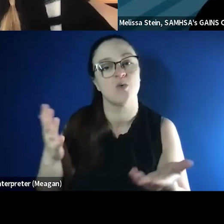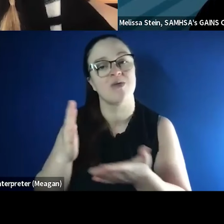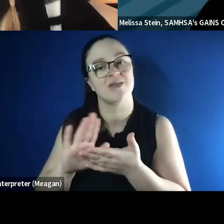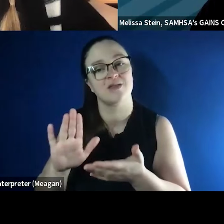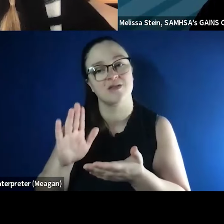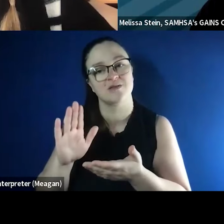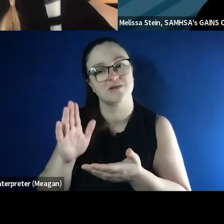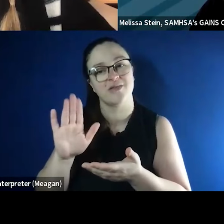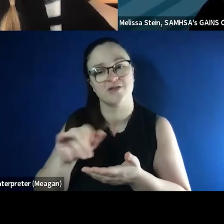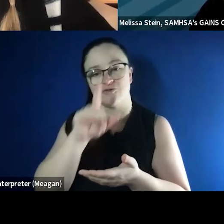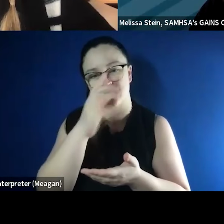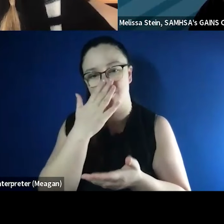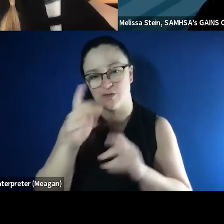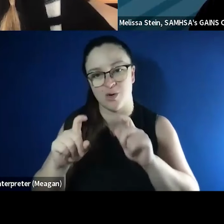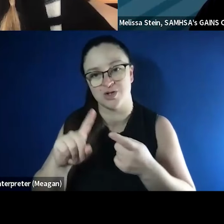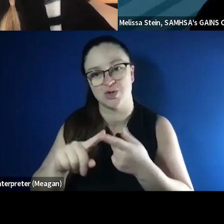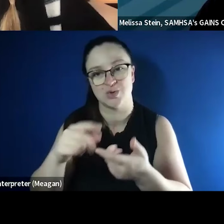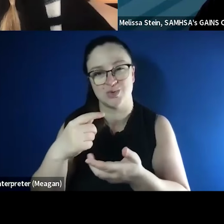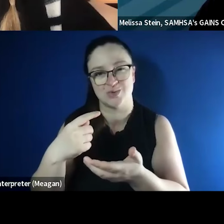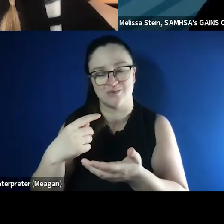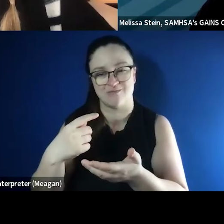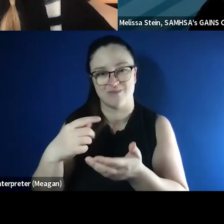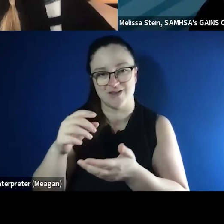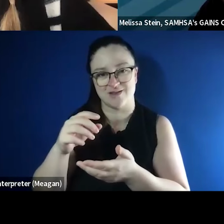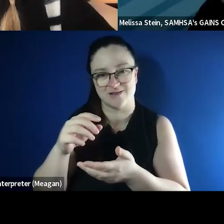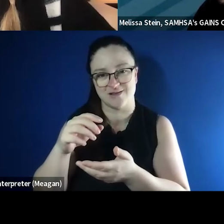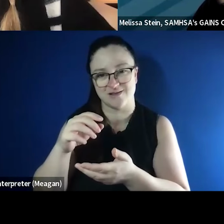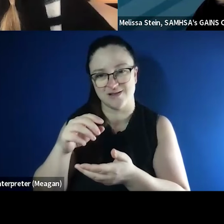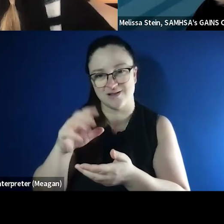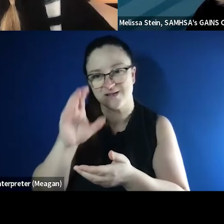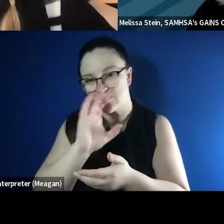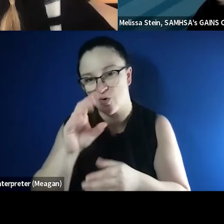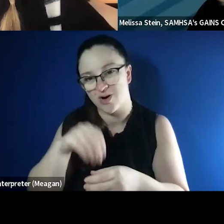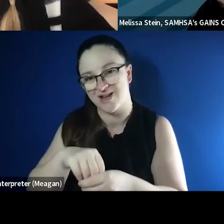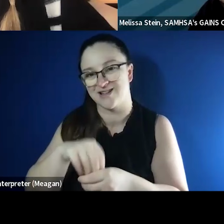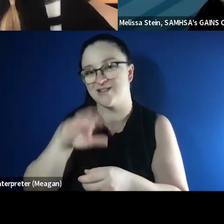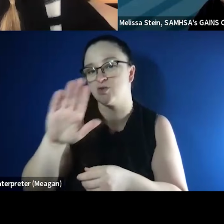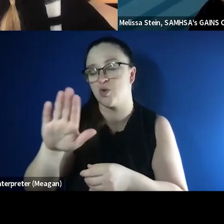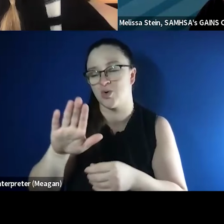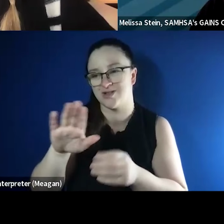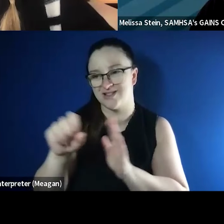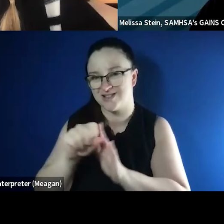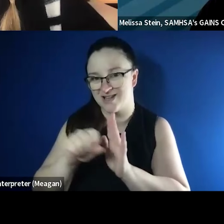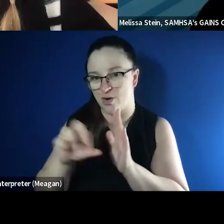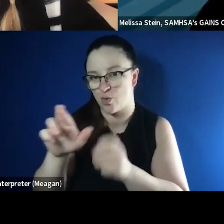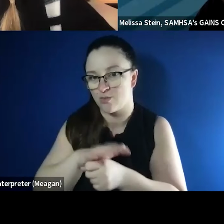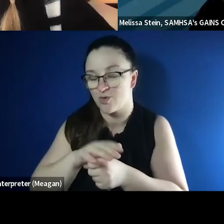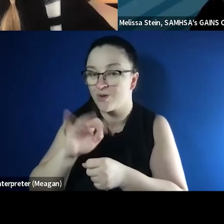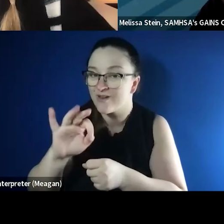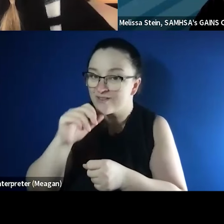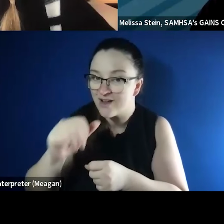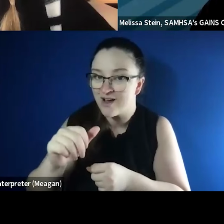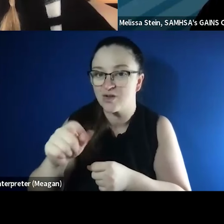questions to explore within your state and community. And if they aren't, then that's definitely something you want to talk about with your